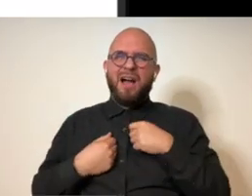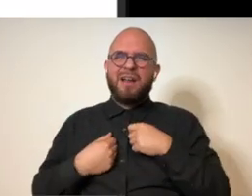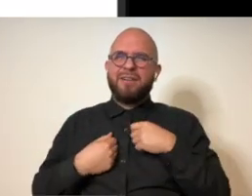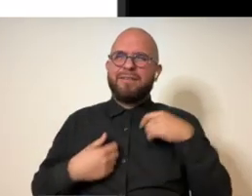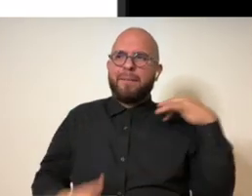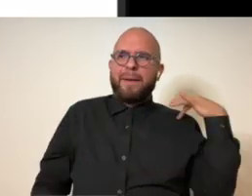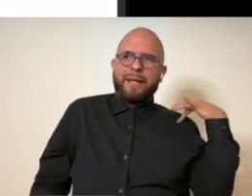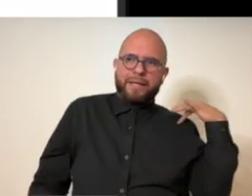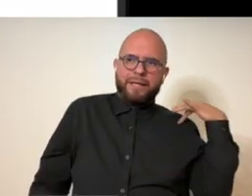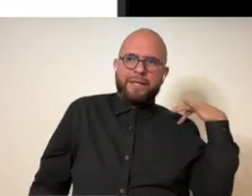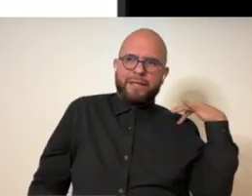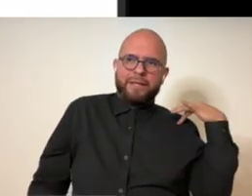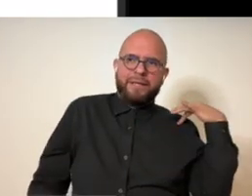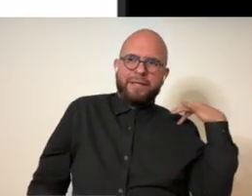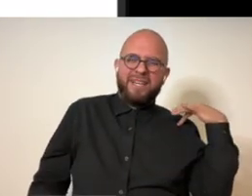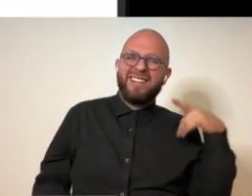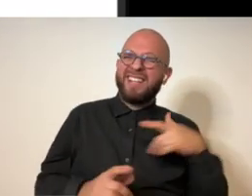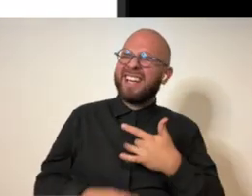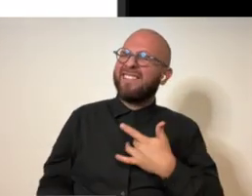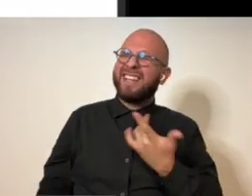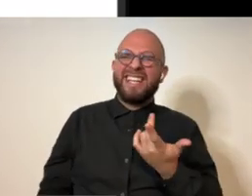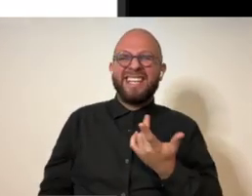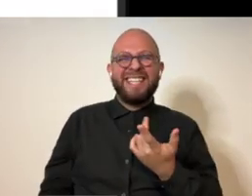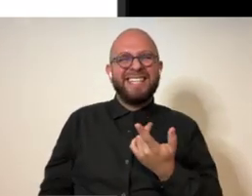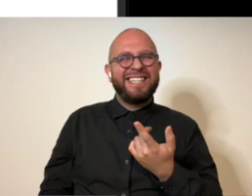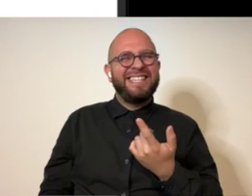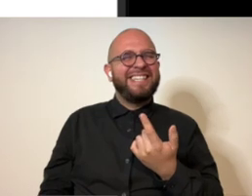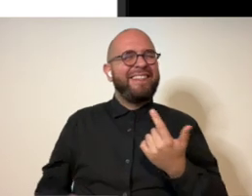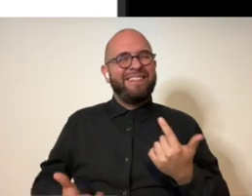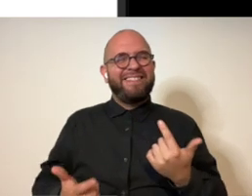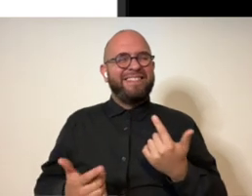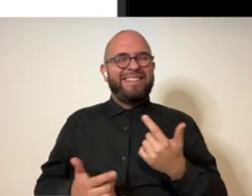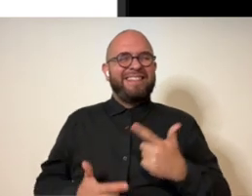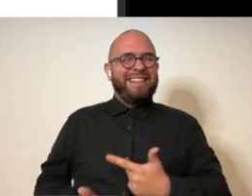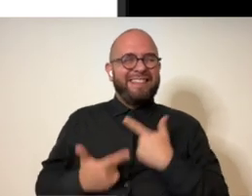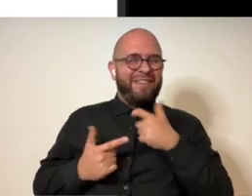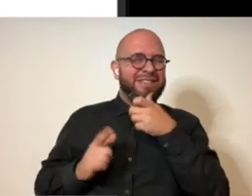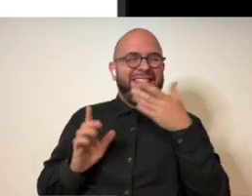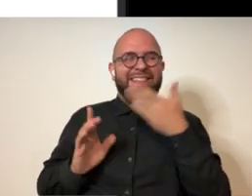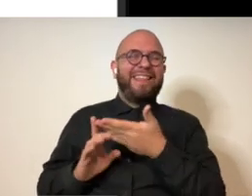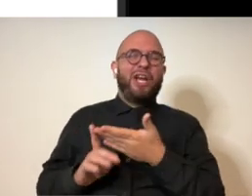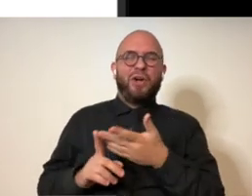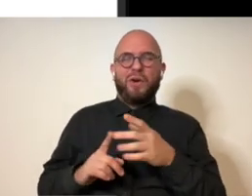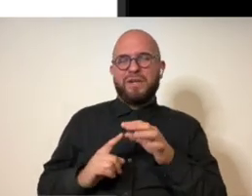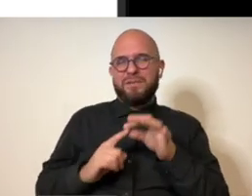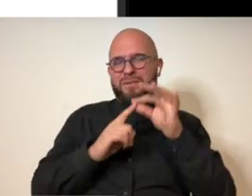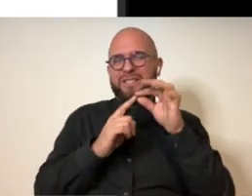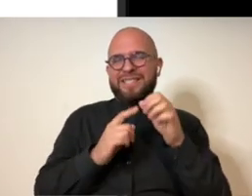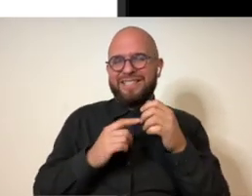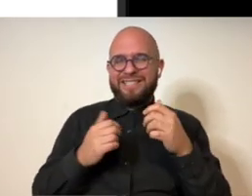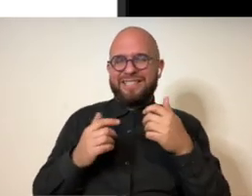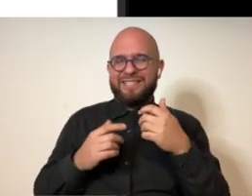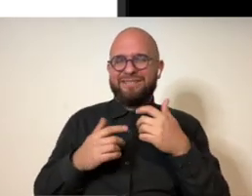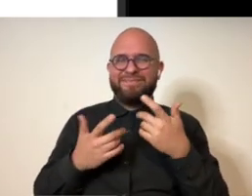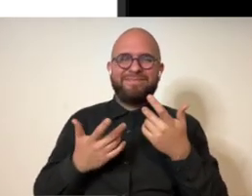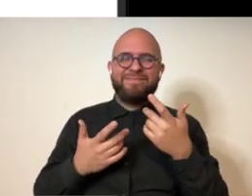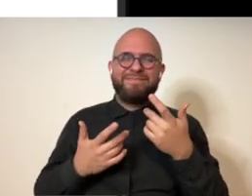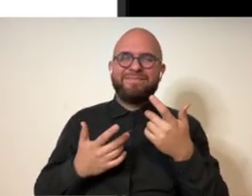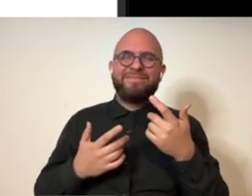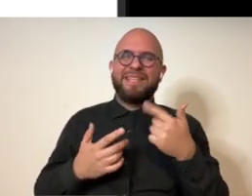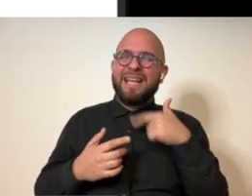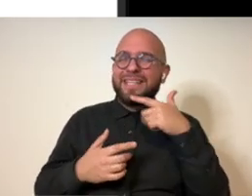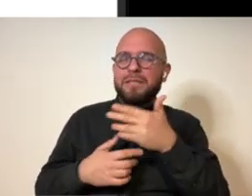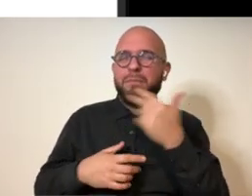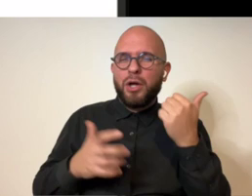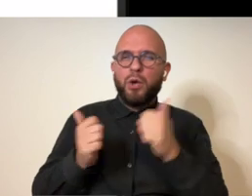feel like, you know, I tried putting these on mannequins and it just kind of sucked the life out of, especially the actual